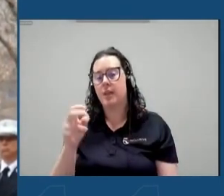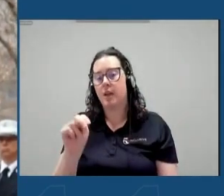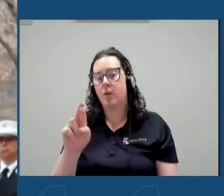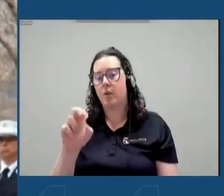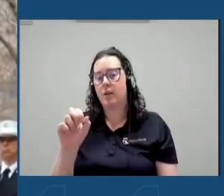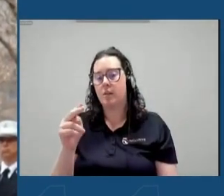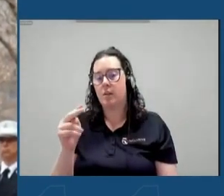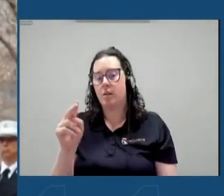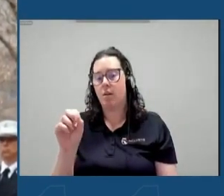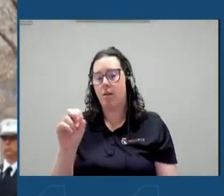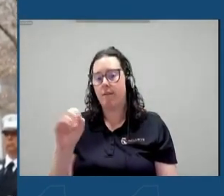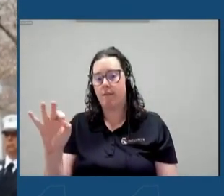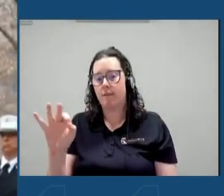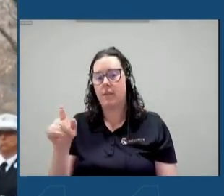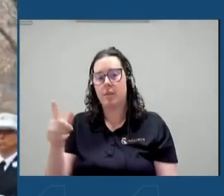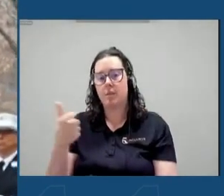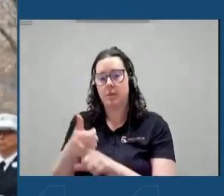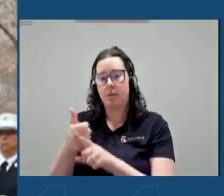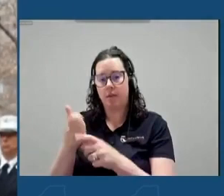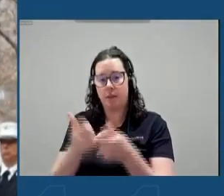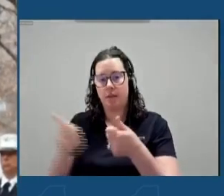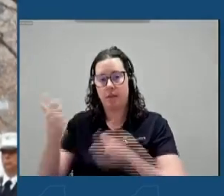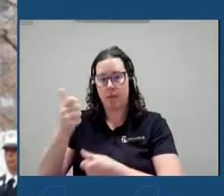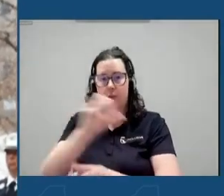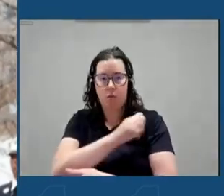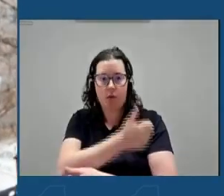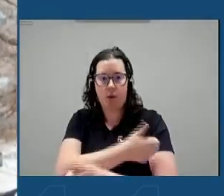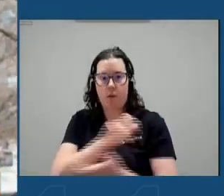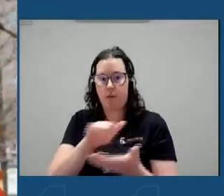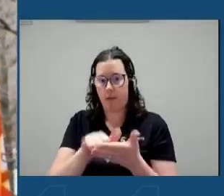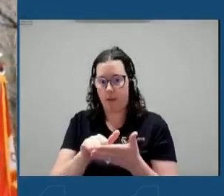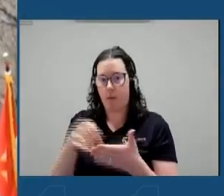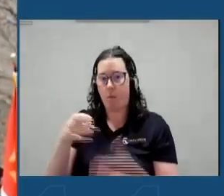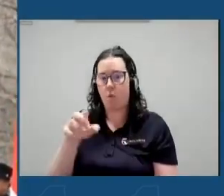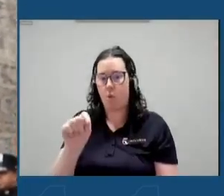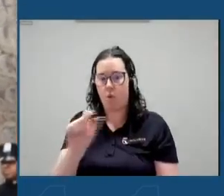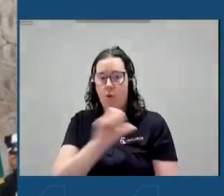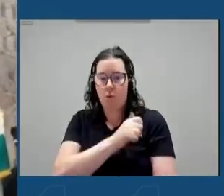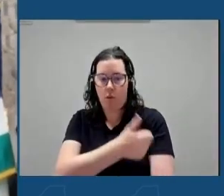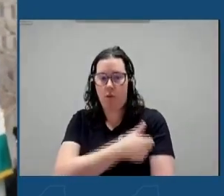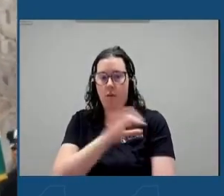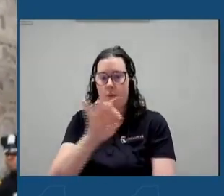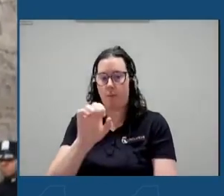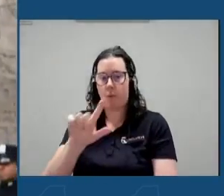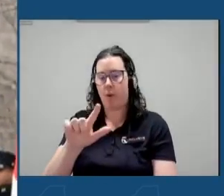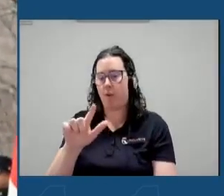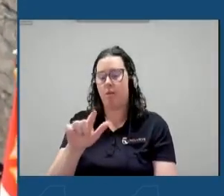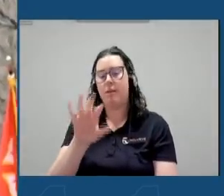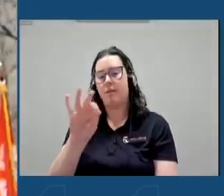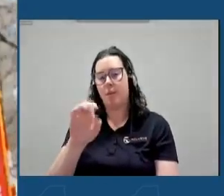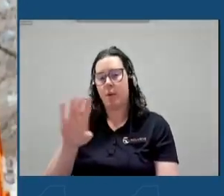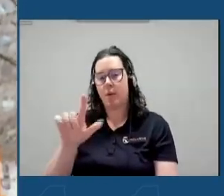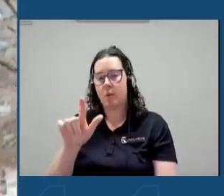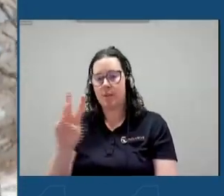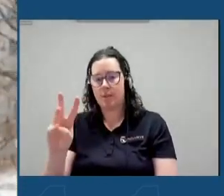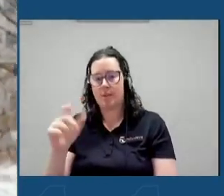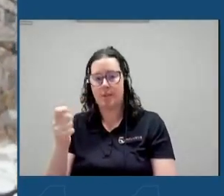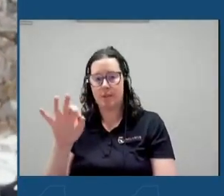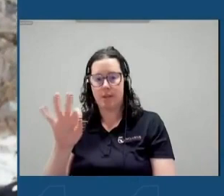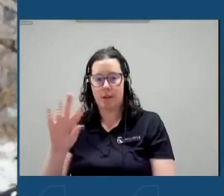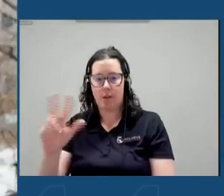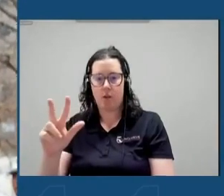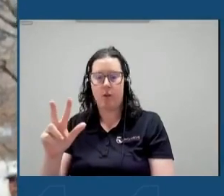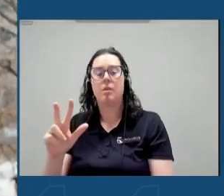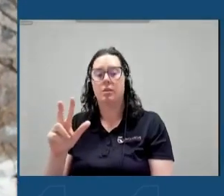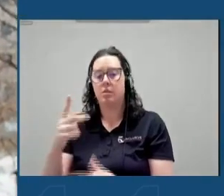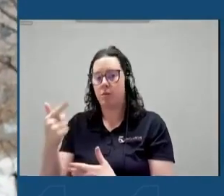the Executive Director of the Port Authority on February 26, 1993, to join us and say a few words. The Port